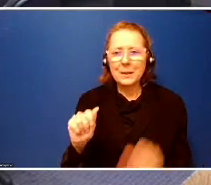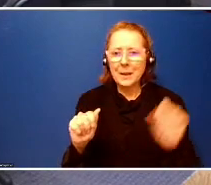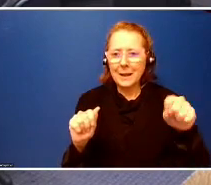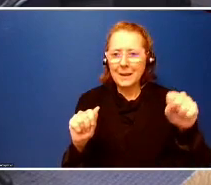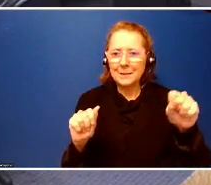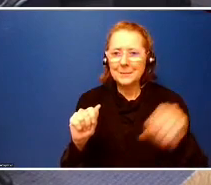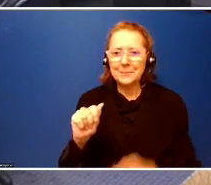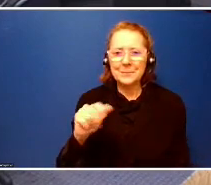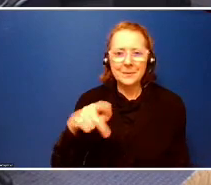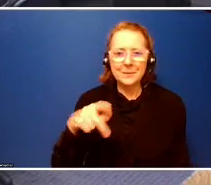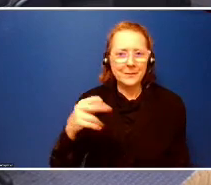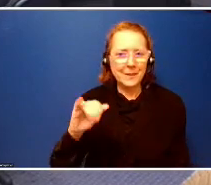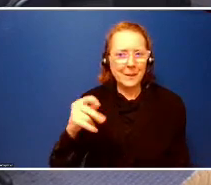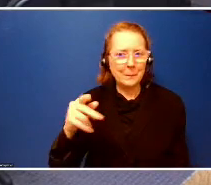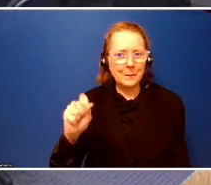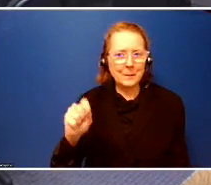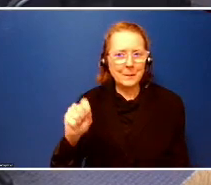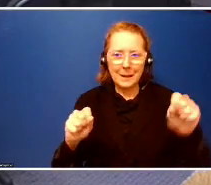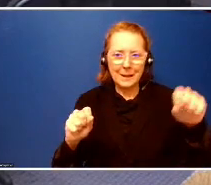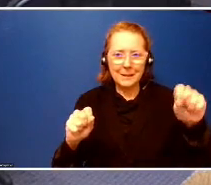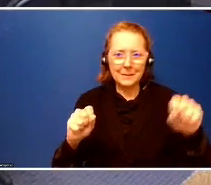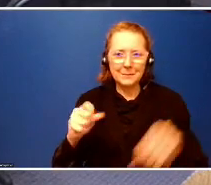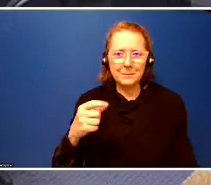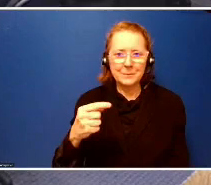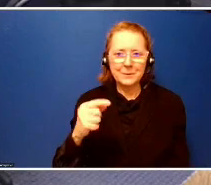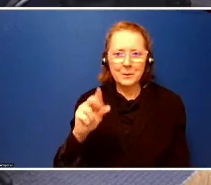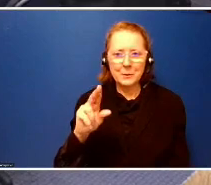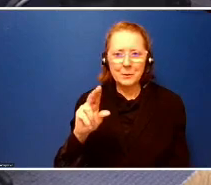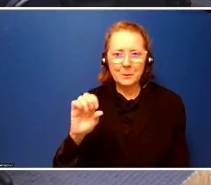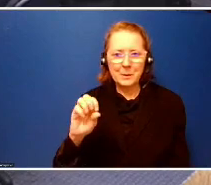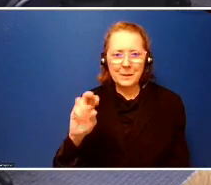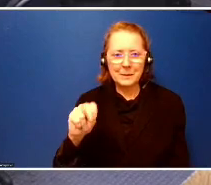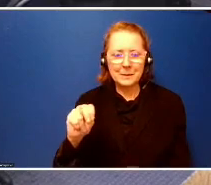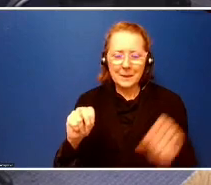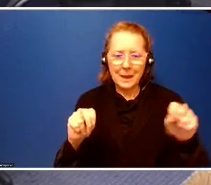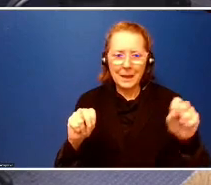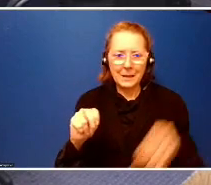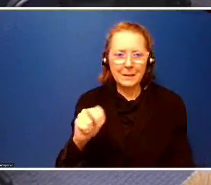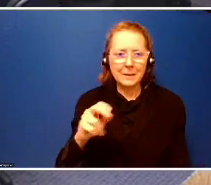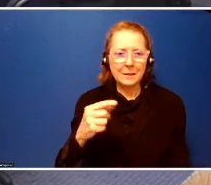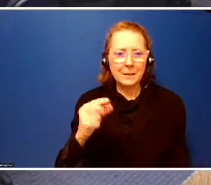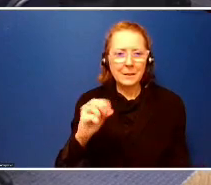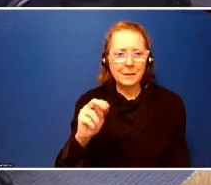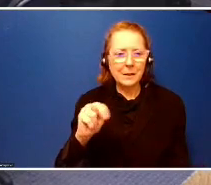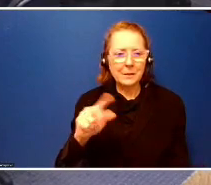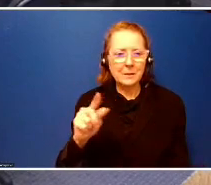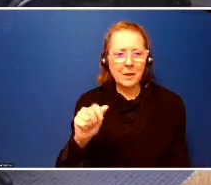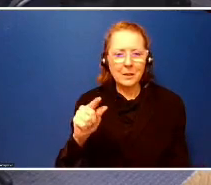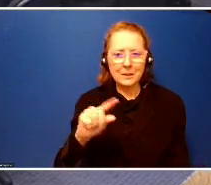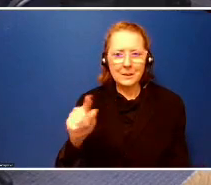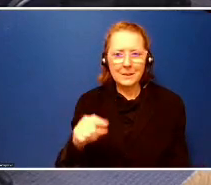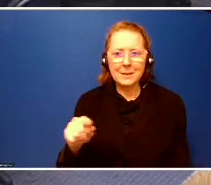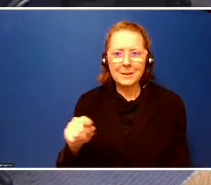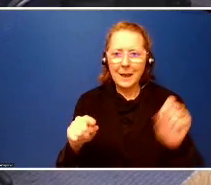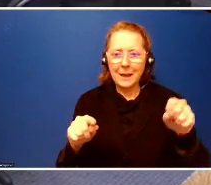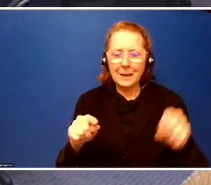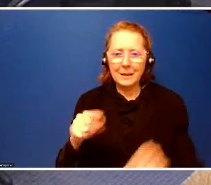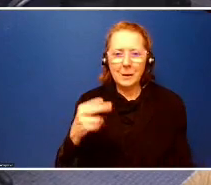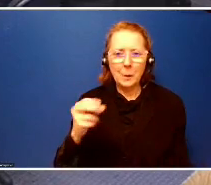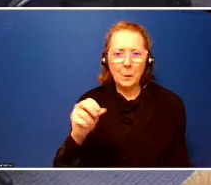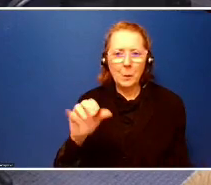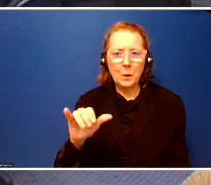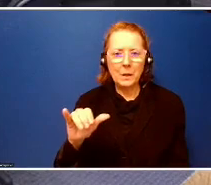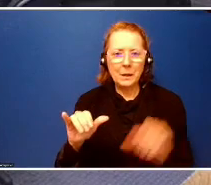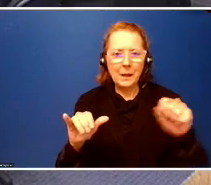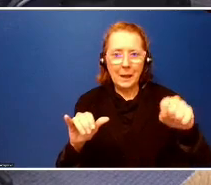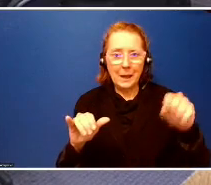Councillor Phillips. Aye. Councillor Gwynn. Aye. Councillor Gonzalez. Aye. Councillor Hoy. Aye.